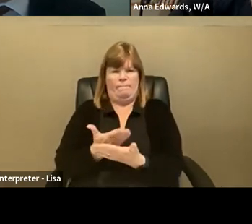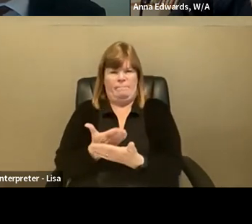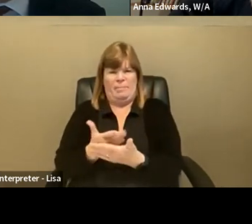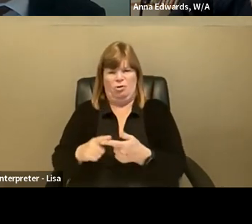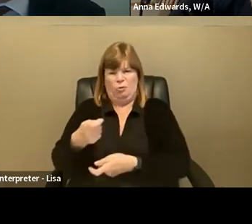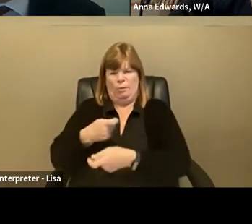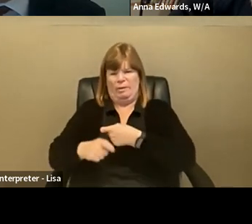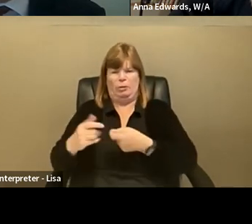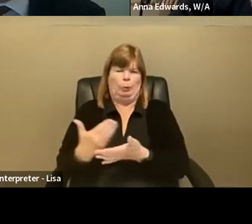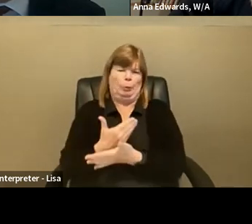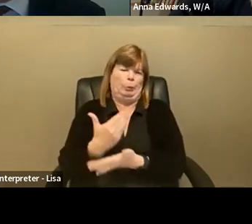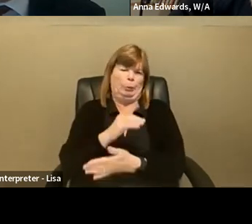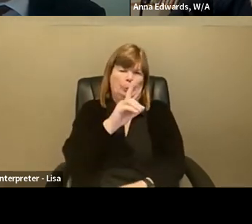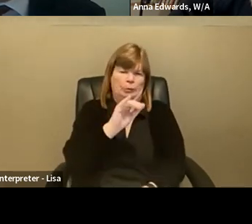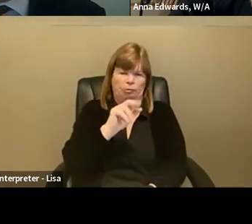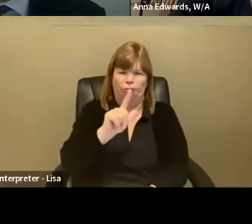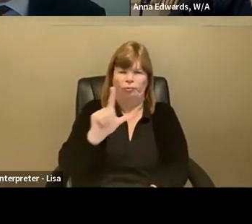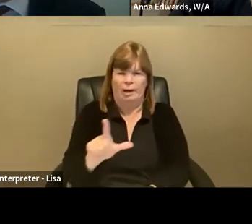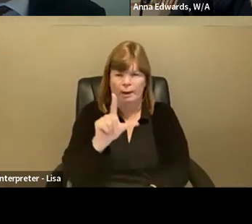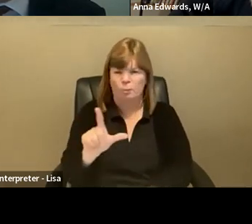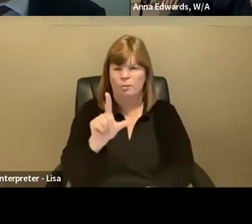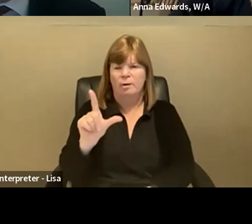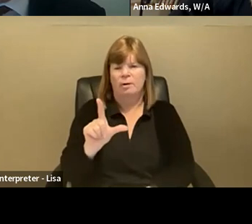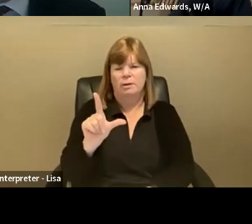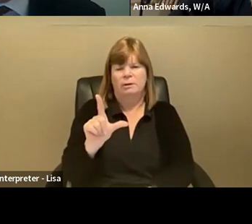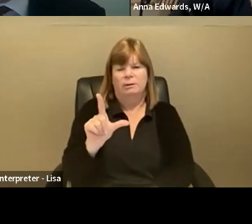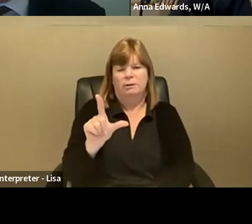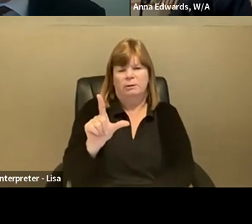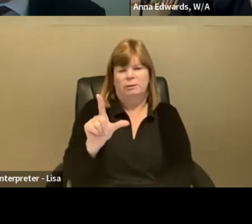replace new digital libraries with